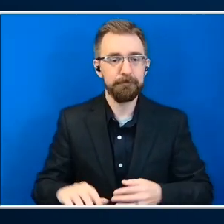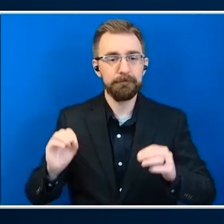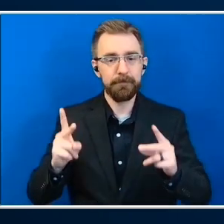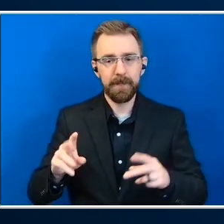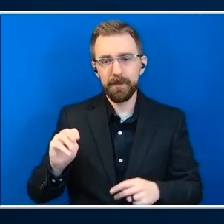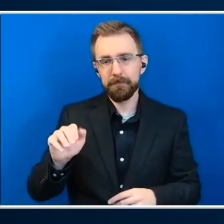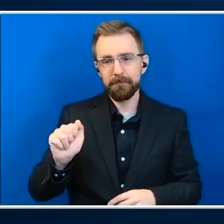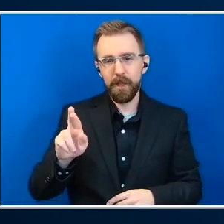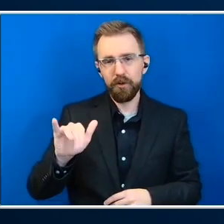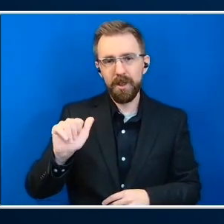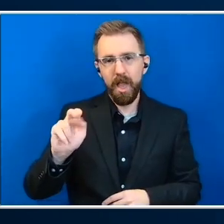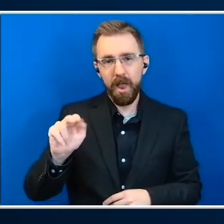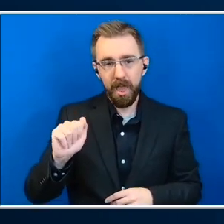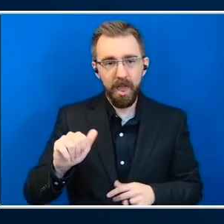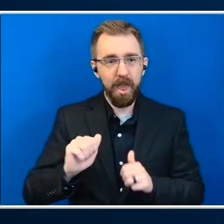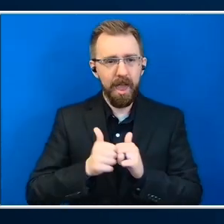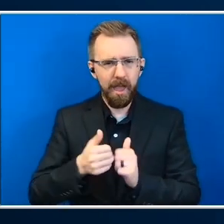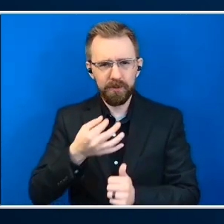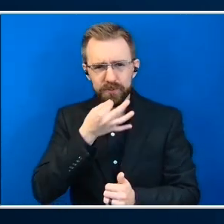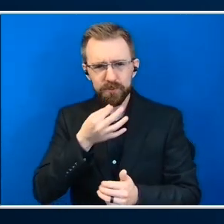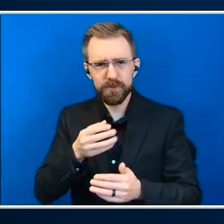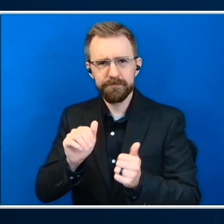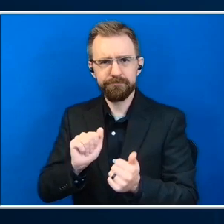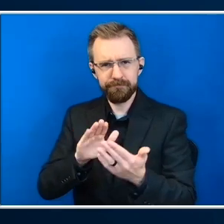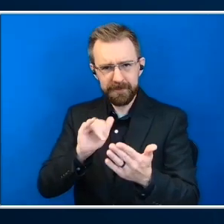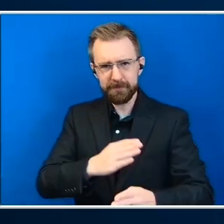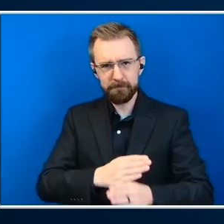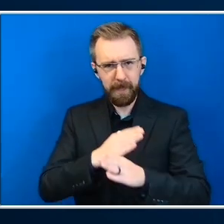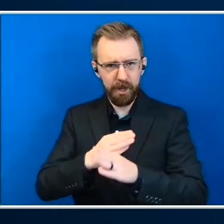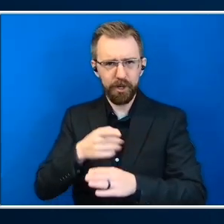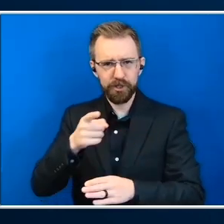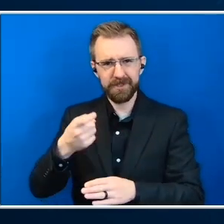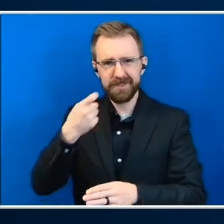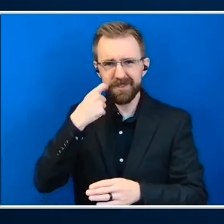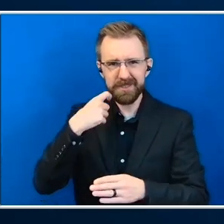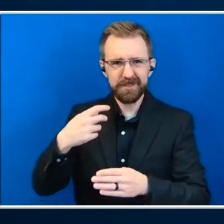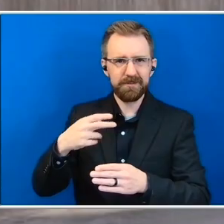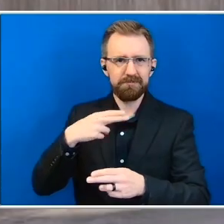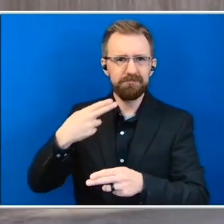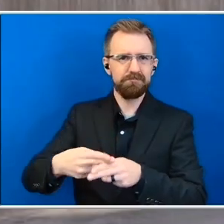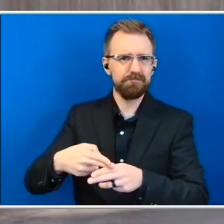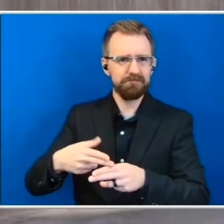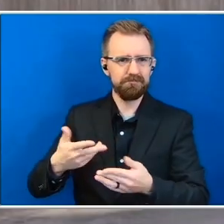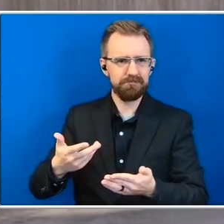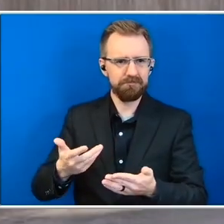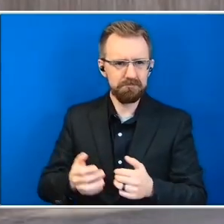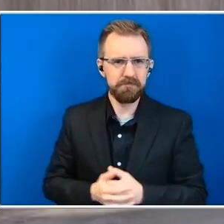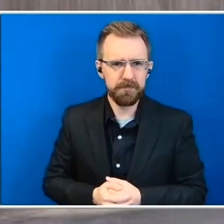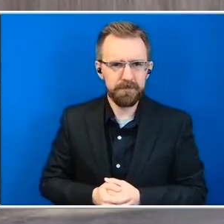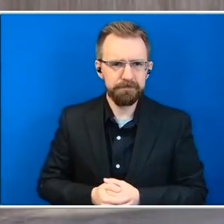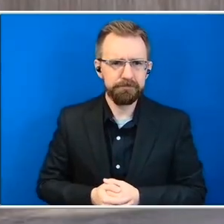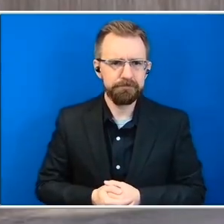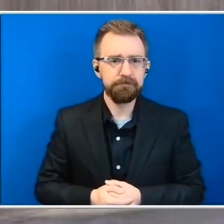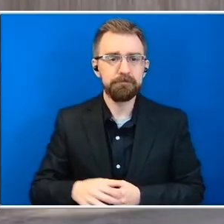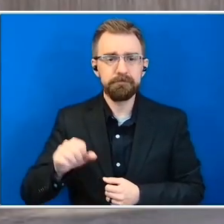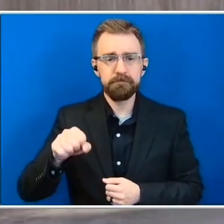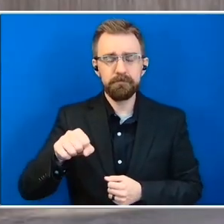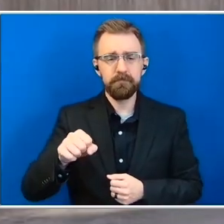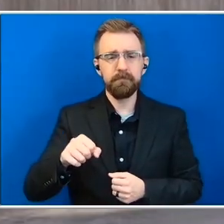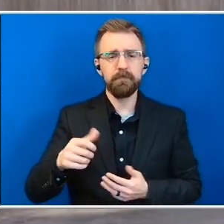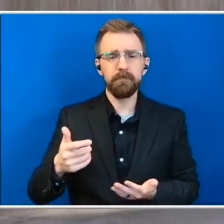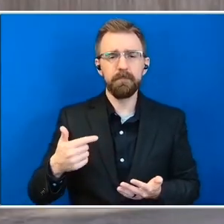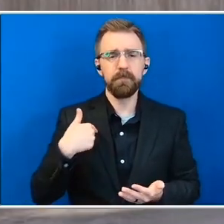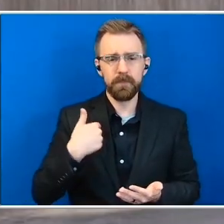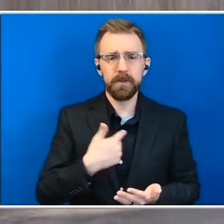Juntos addressing some of these barriers that Dr. Castro has just spoken about? Mm-hmm. Yeah, so we've been